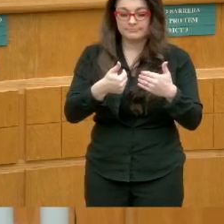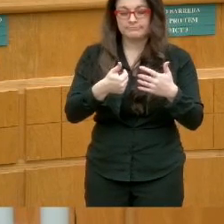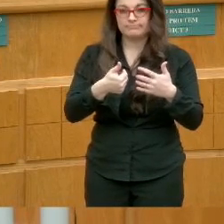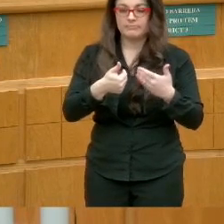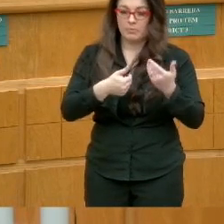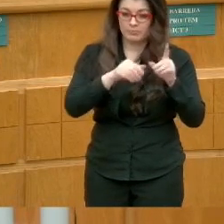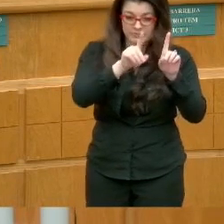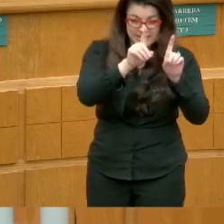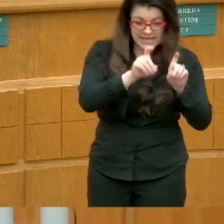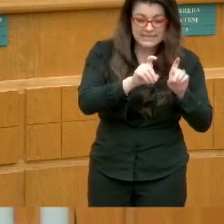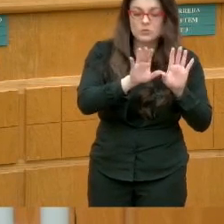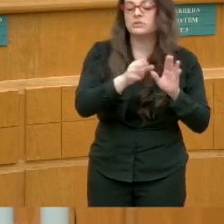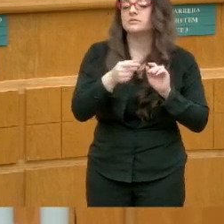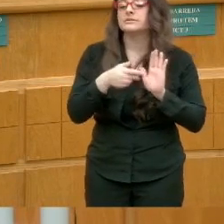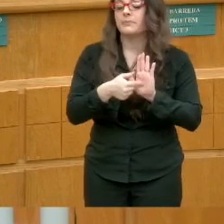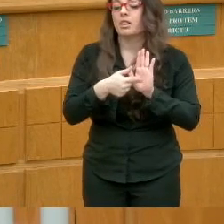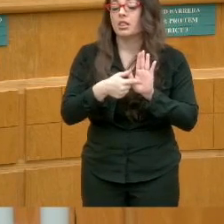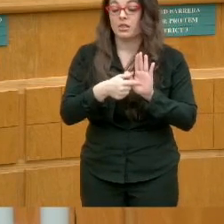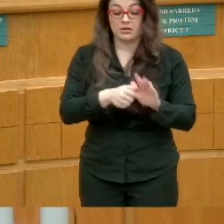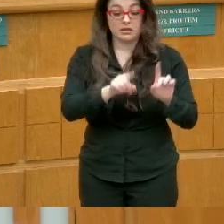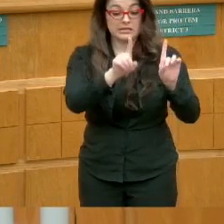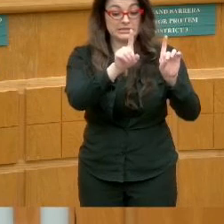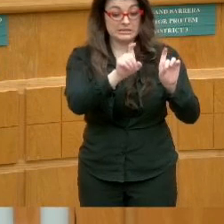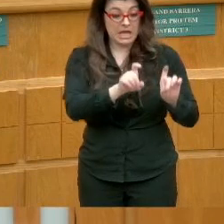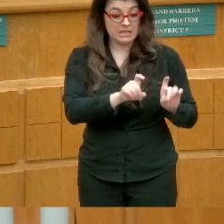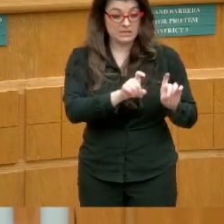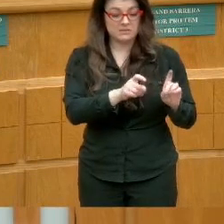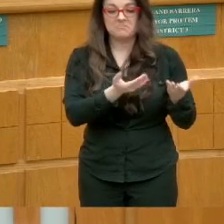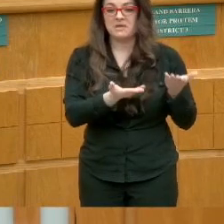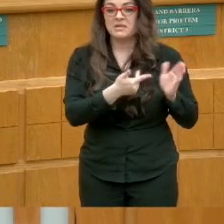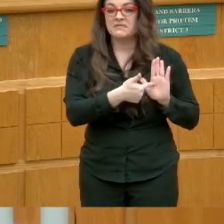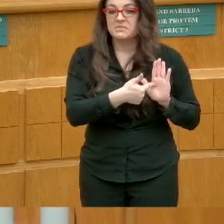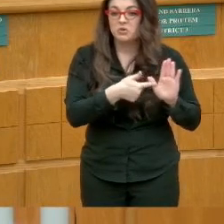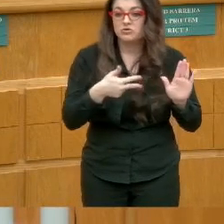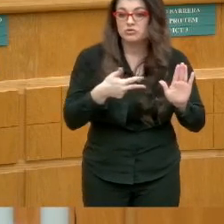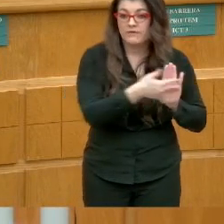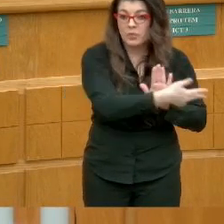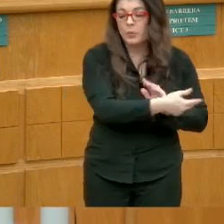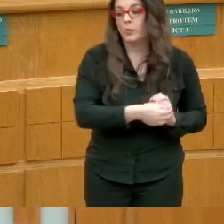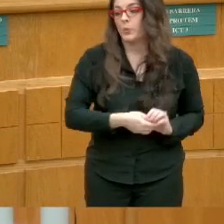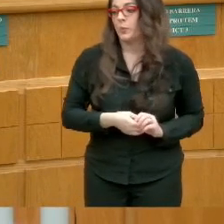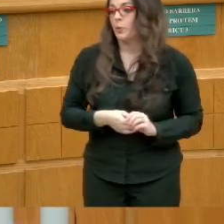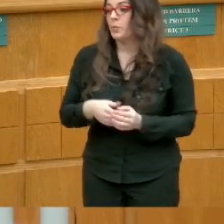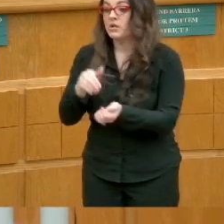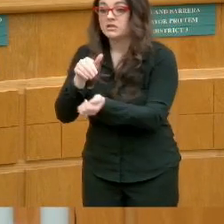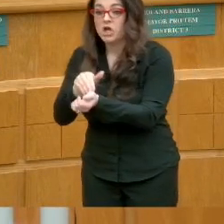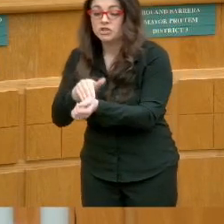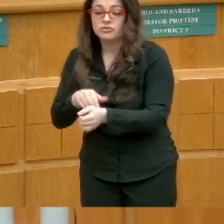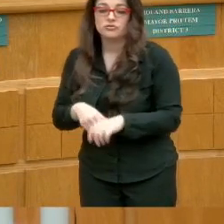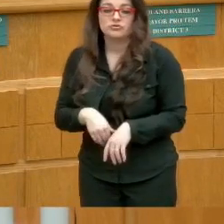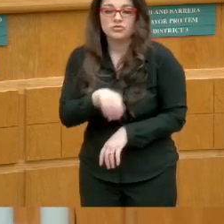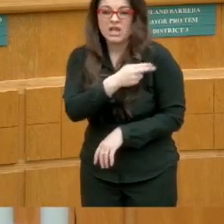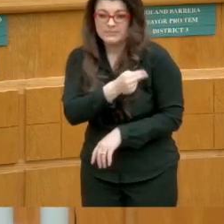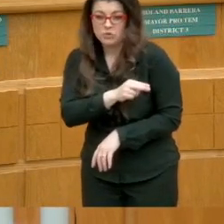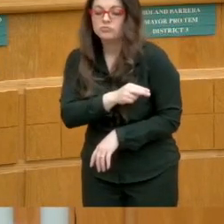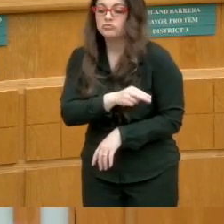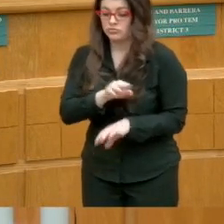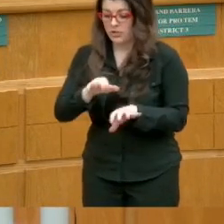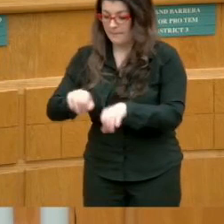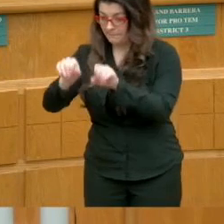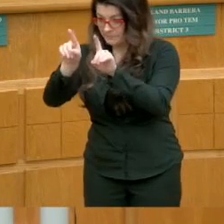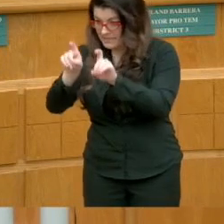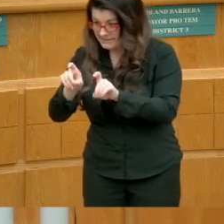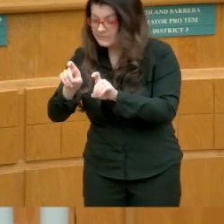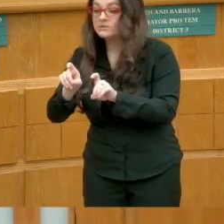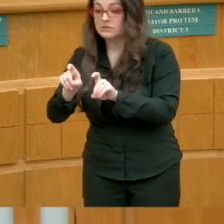test taken, say at a drive-through site or at a private physician's office or at a hospital. That's part one, or step one of